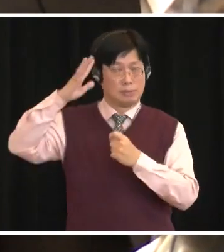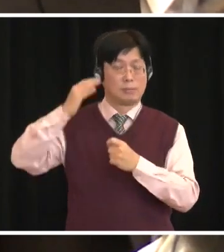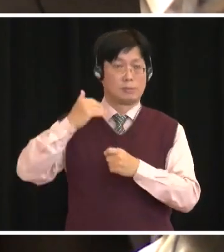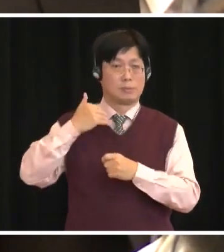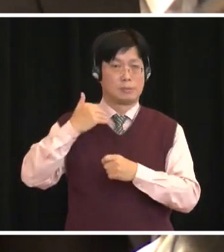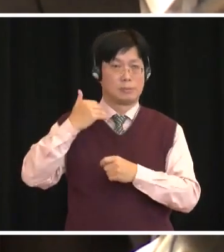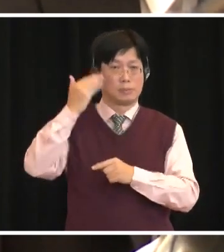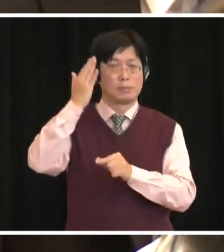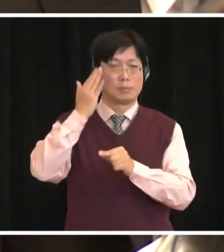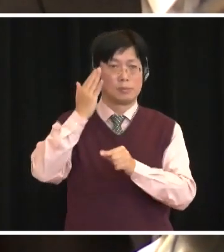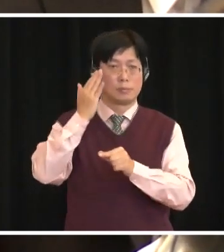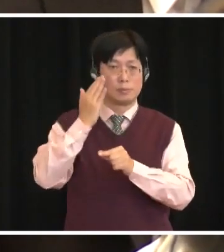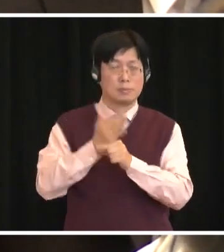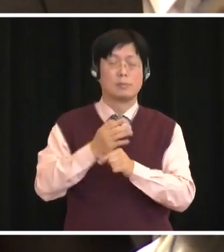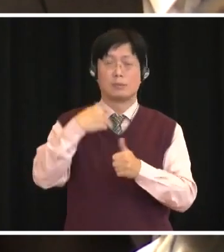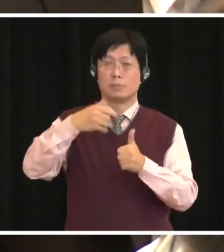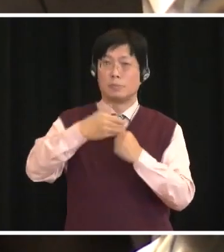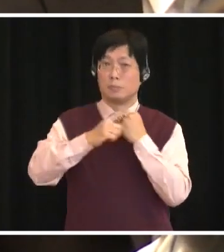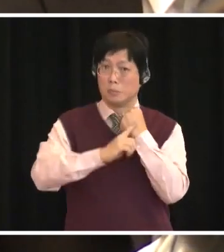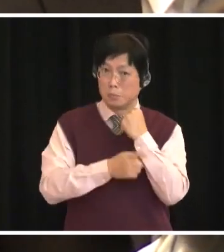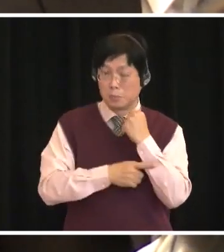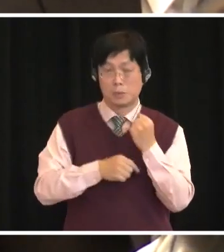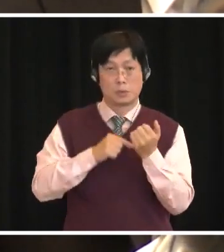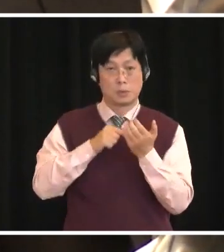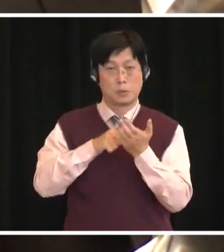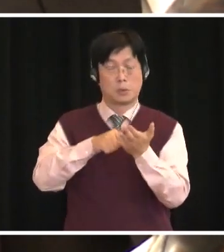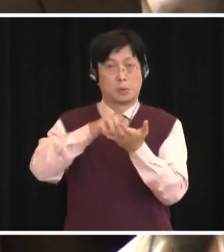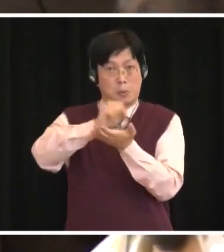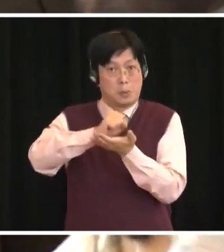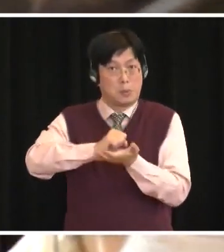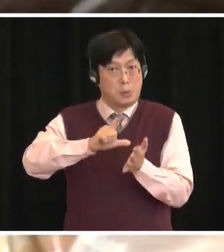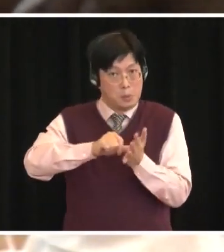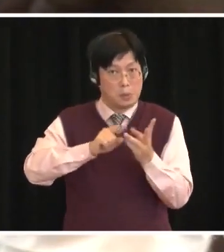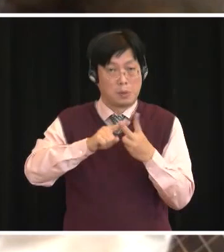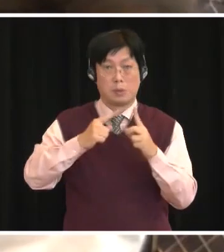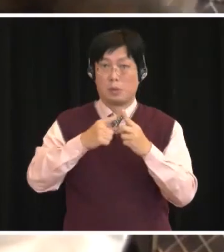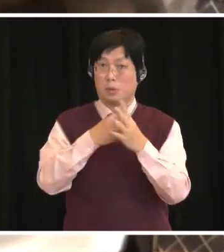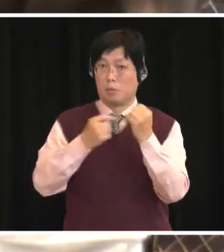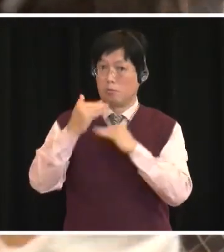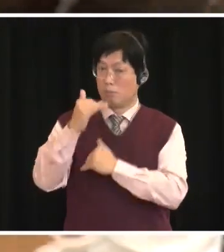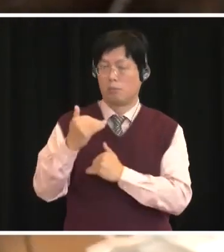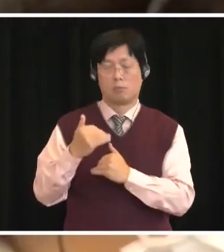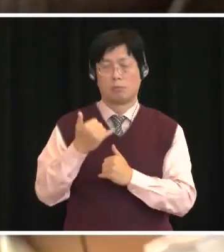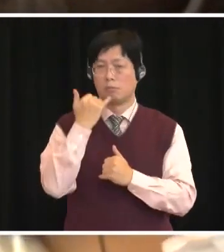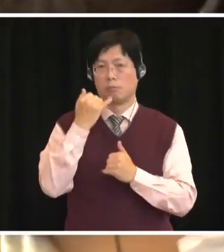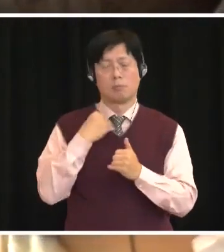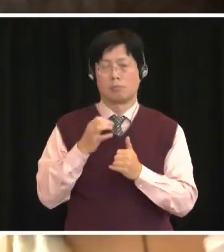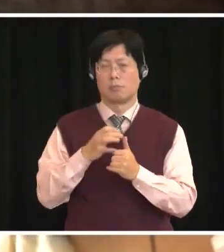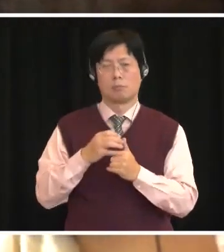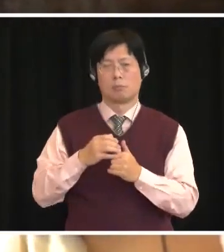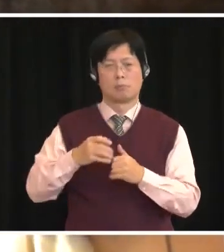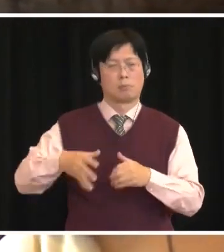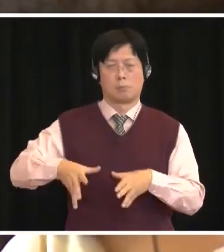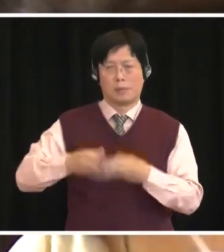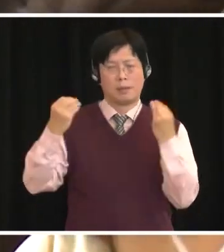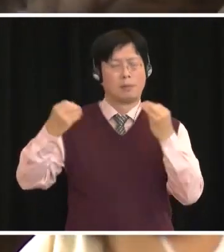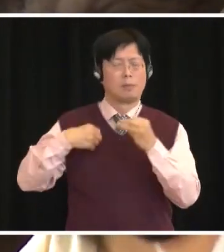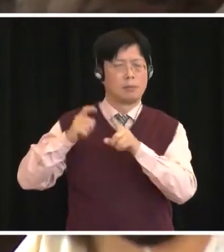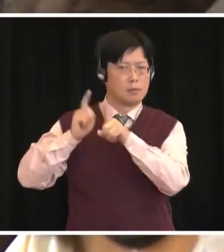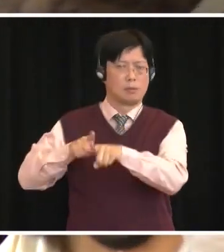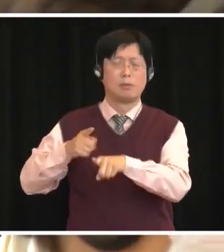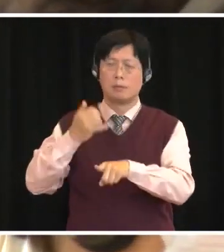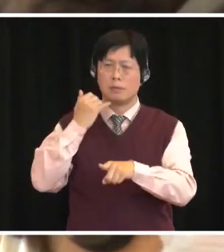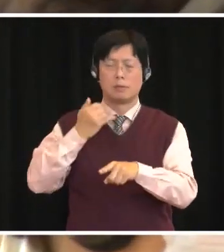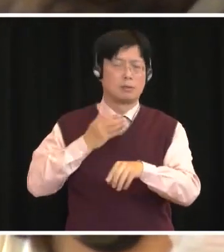or intention to participate in that school. And the timing of such